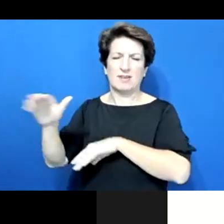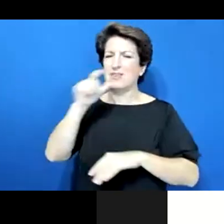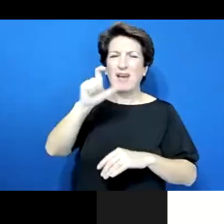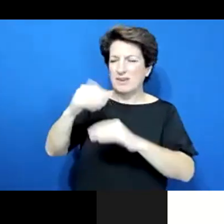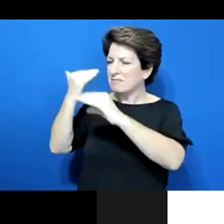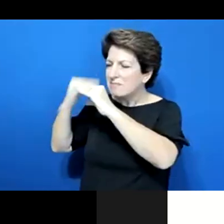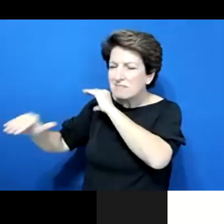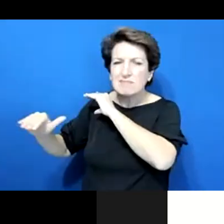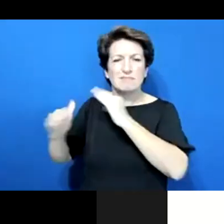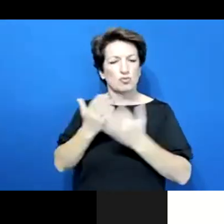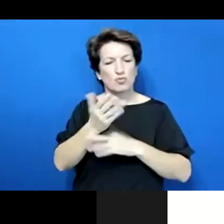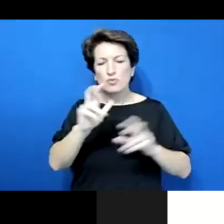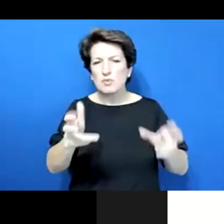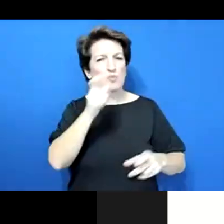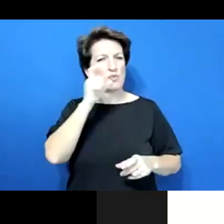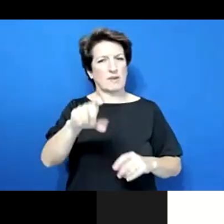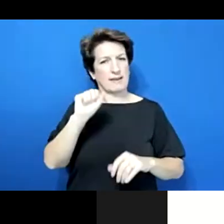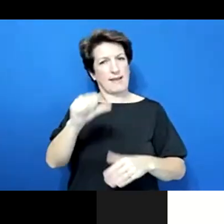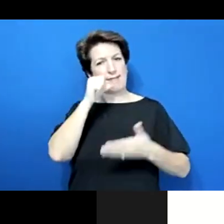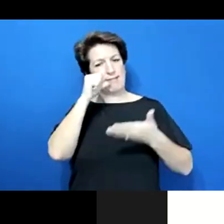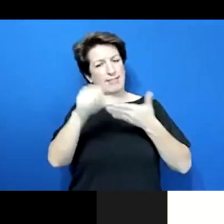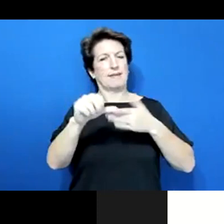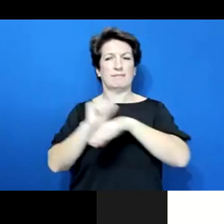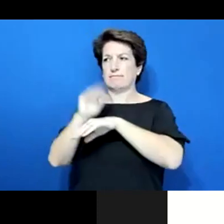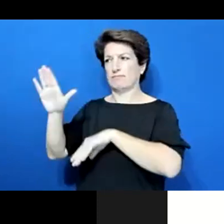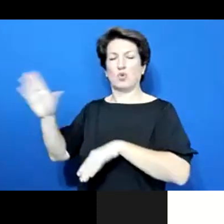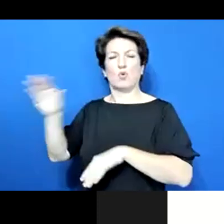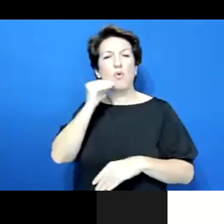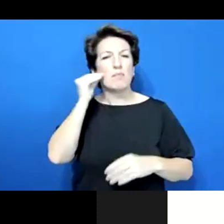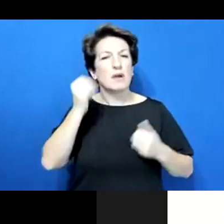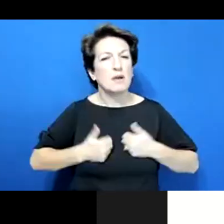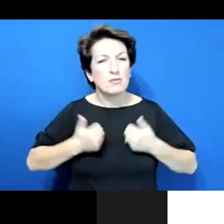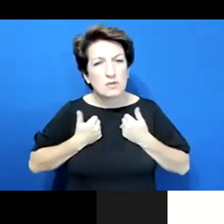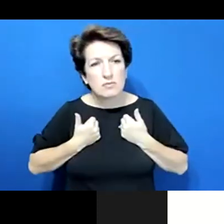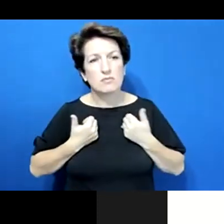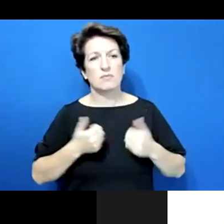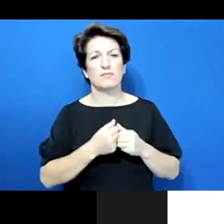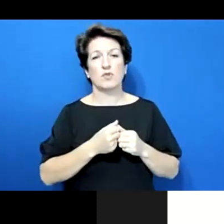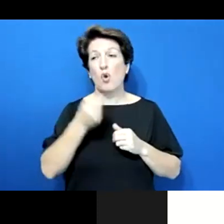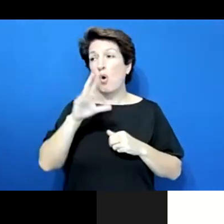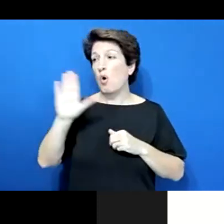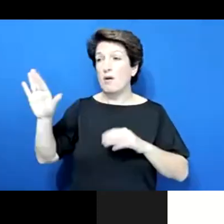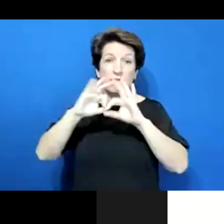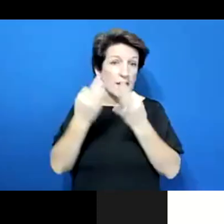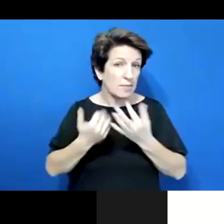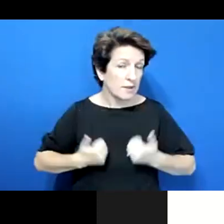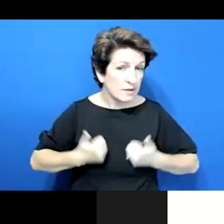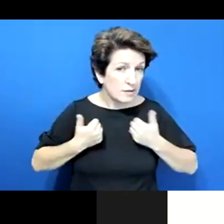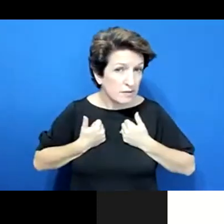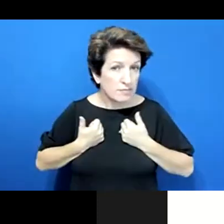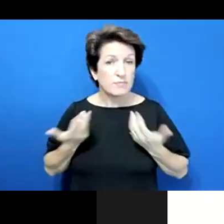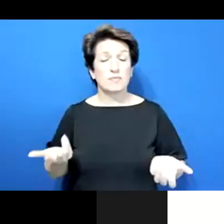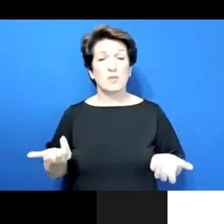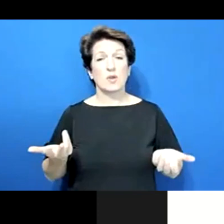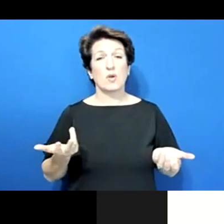record mailed to them. So it can be mailed to the home address, it can be mailed to the address of a family member, or even for someone